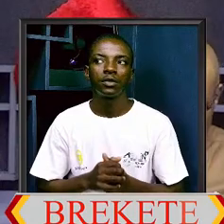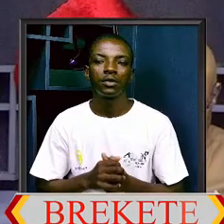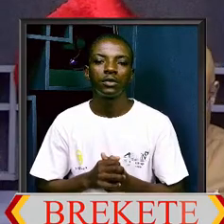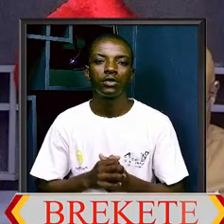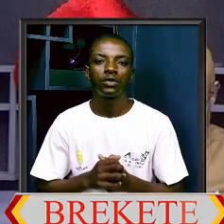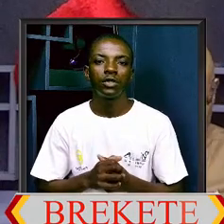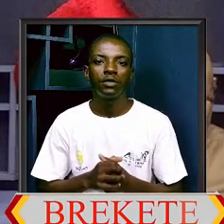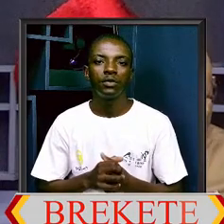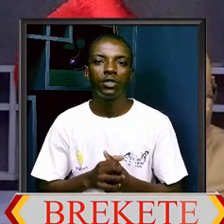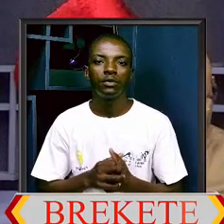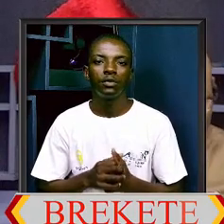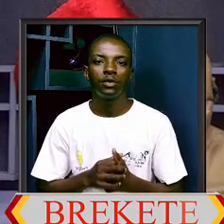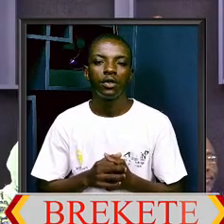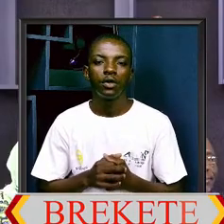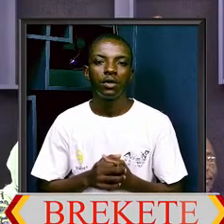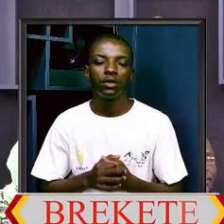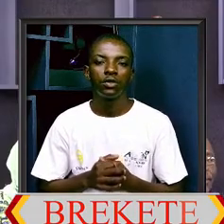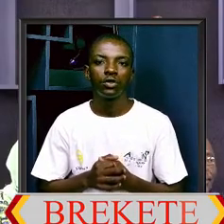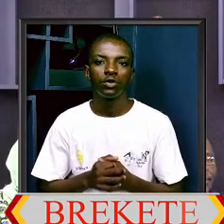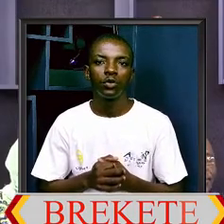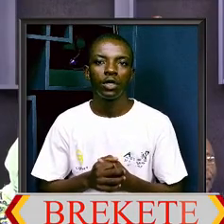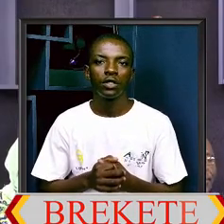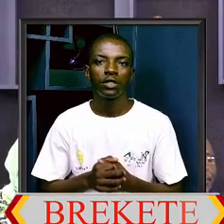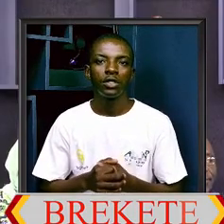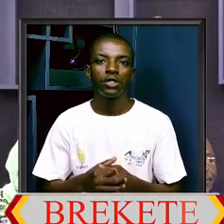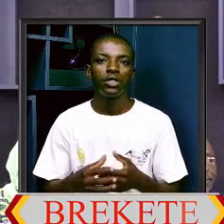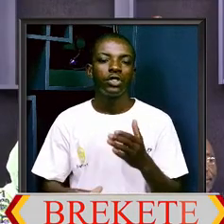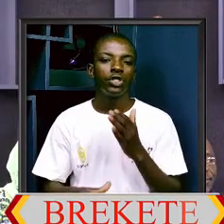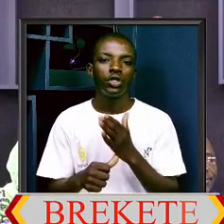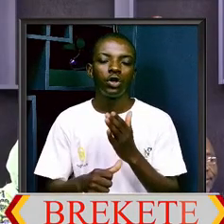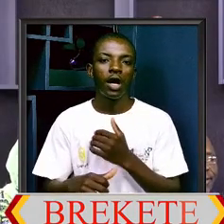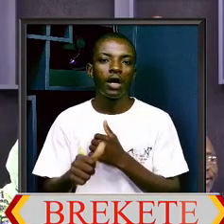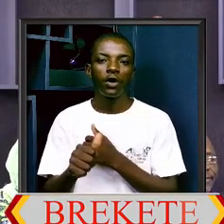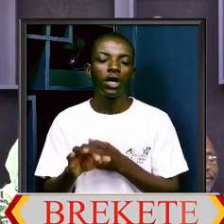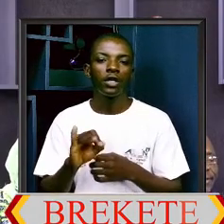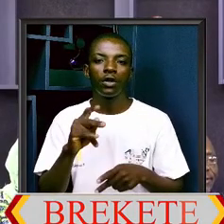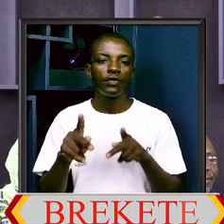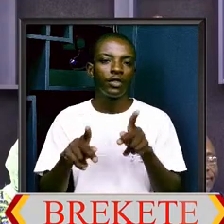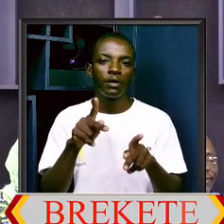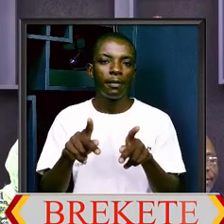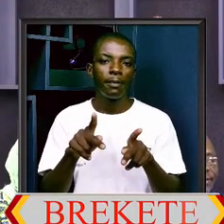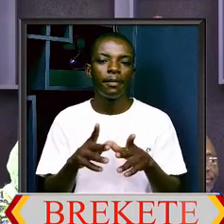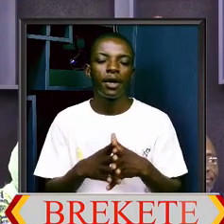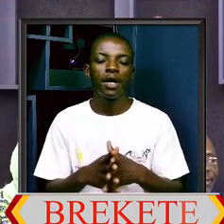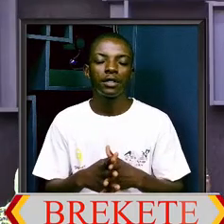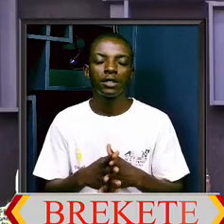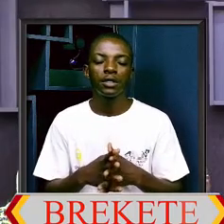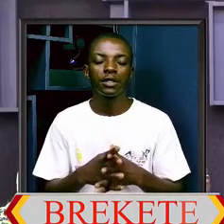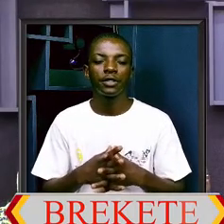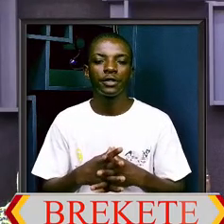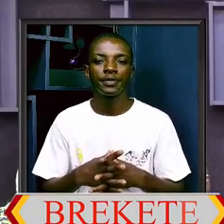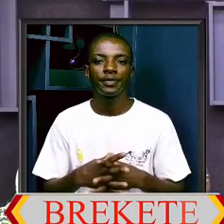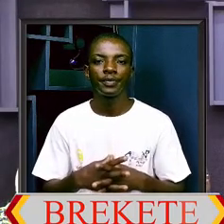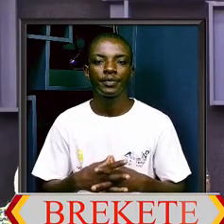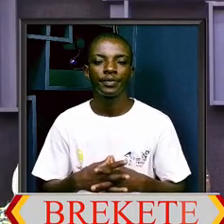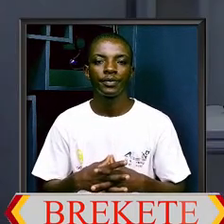comade Chim Chim senior advocate of